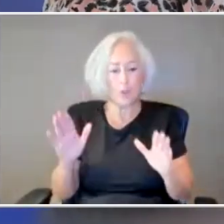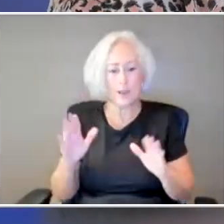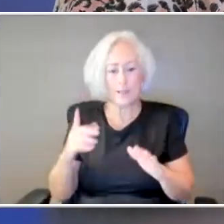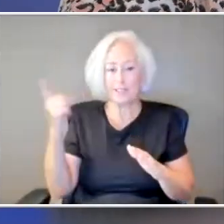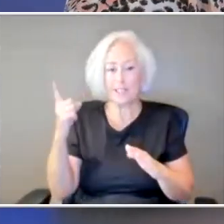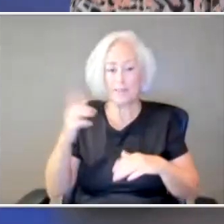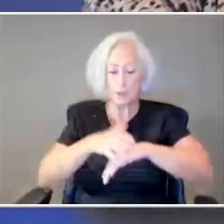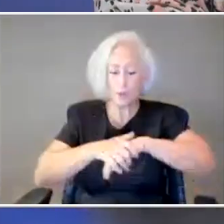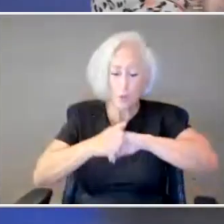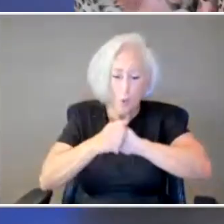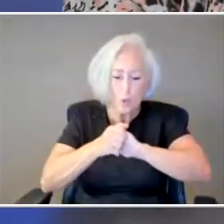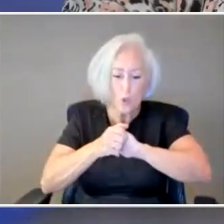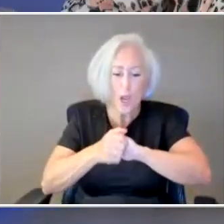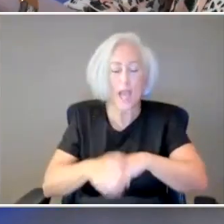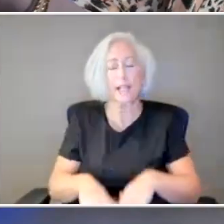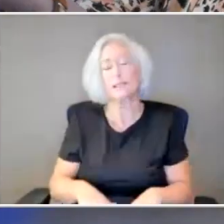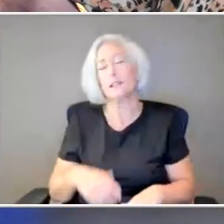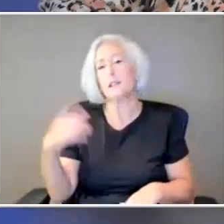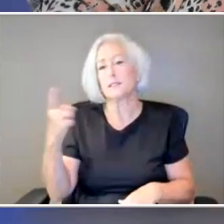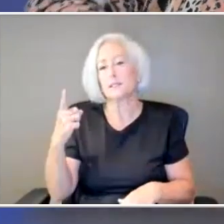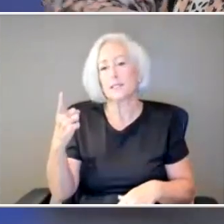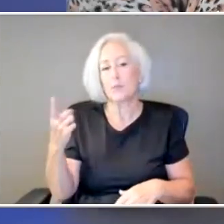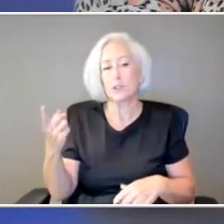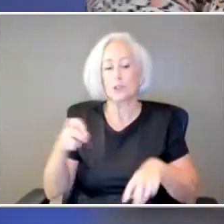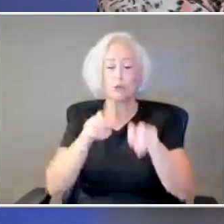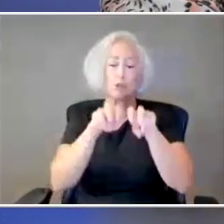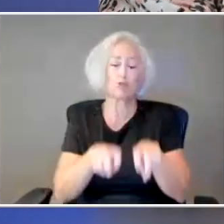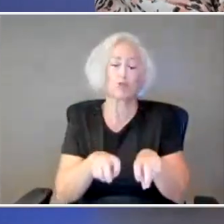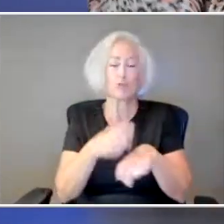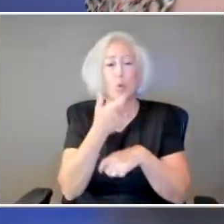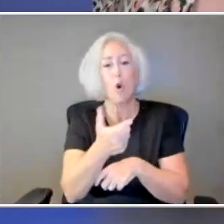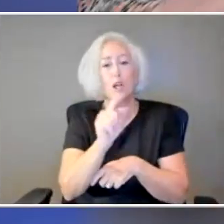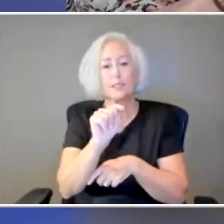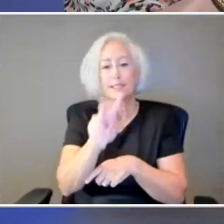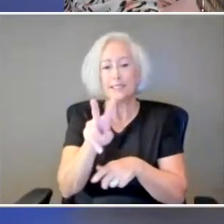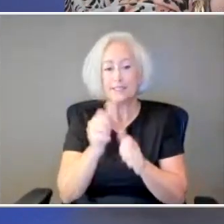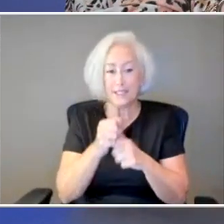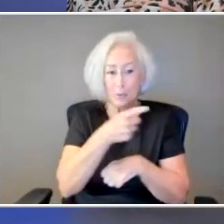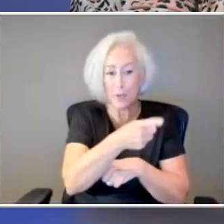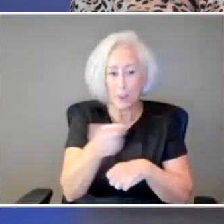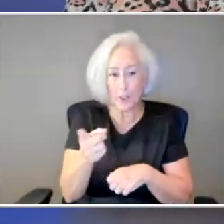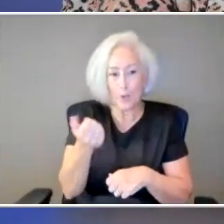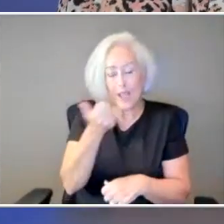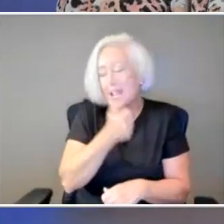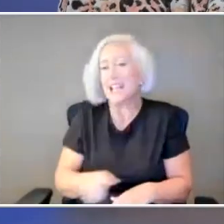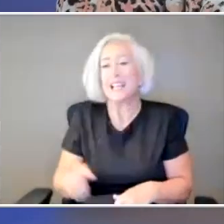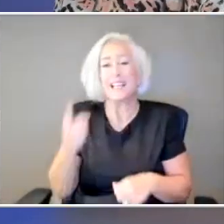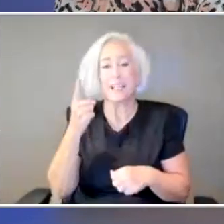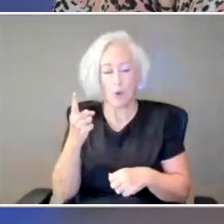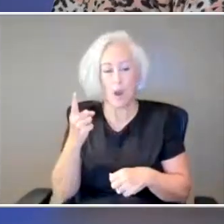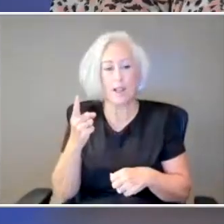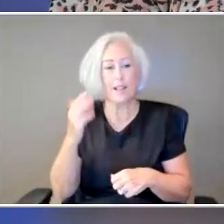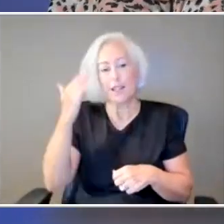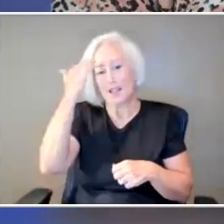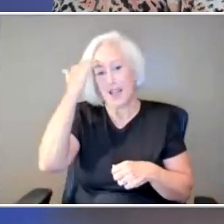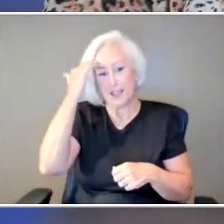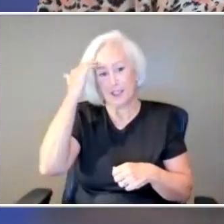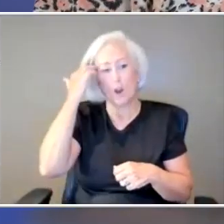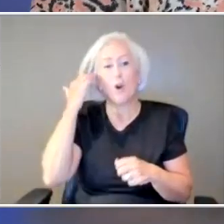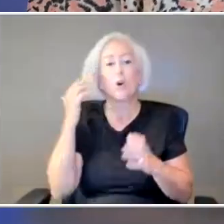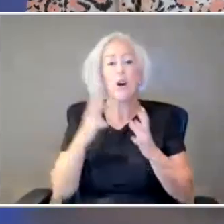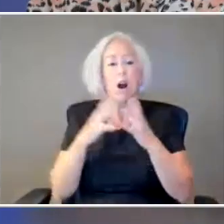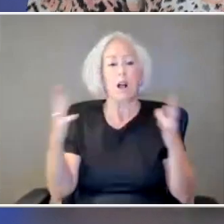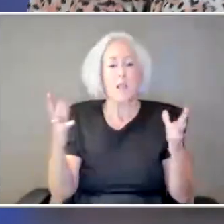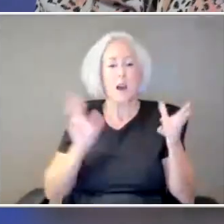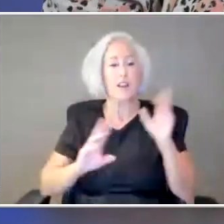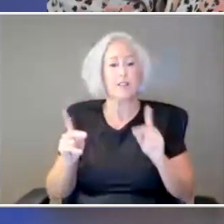to just, come and veg out the TV with you, just anybody. And I know a lot of people, they don't know what to